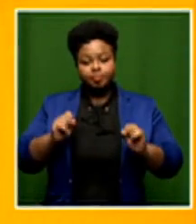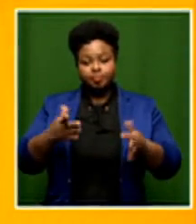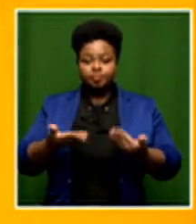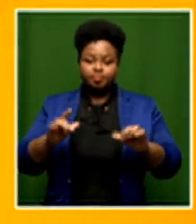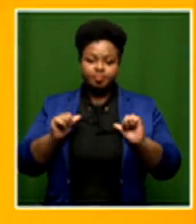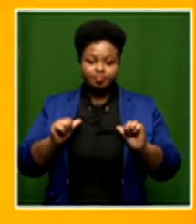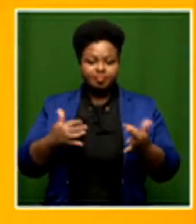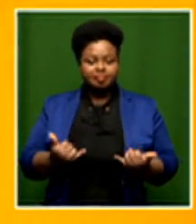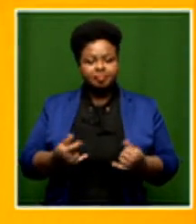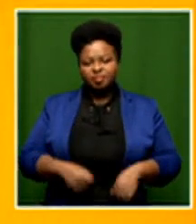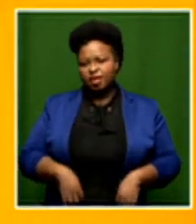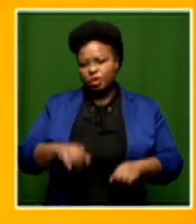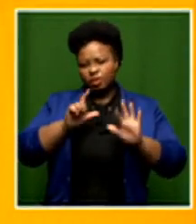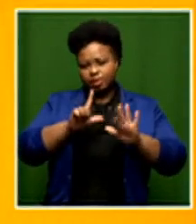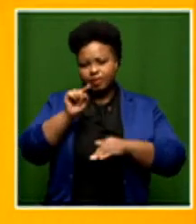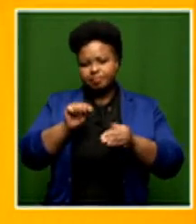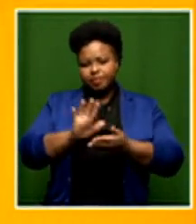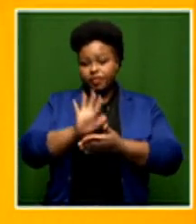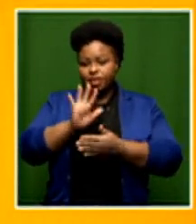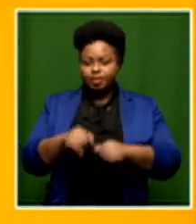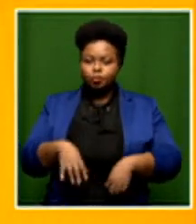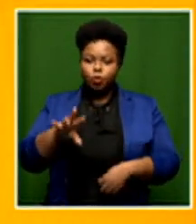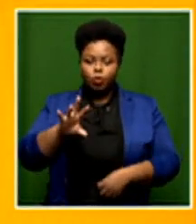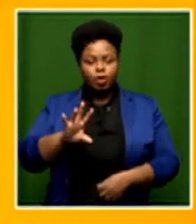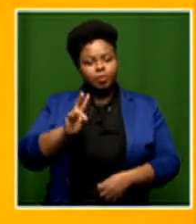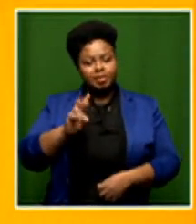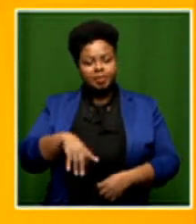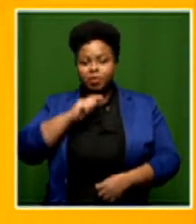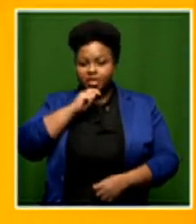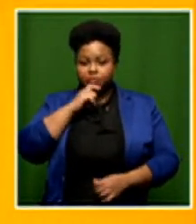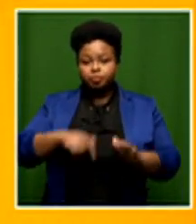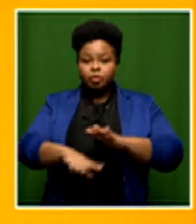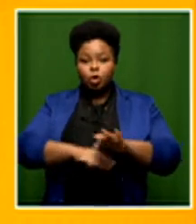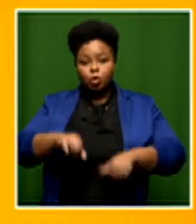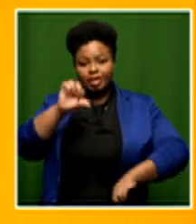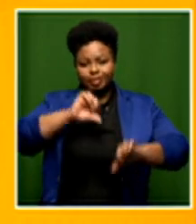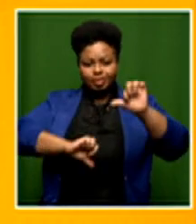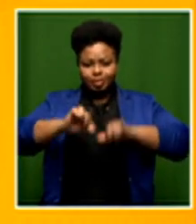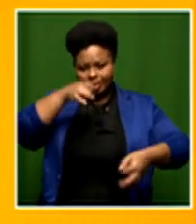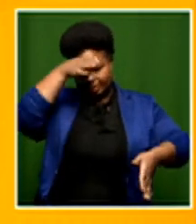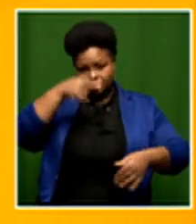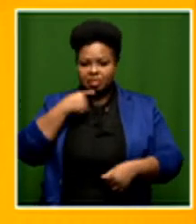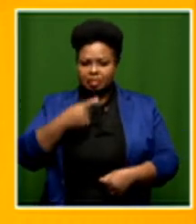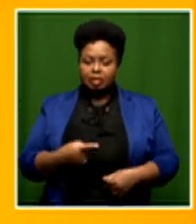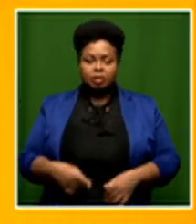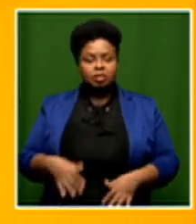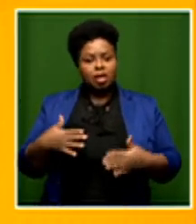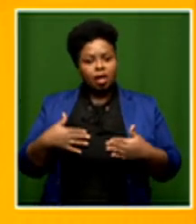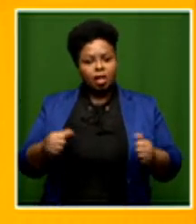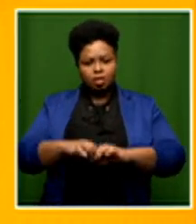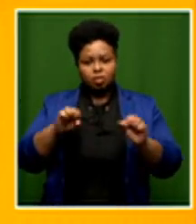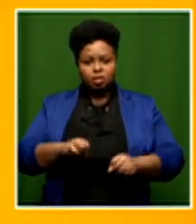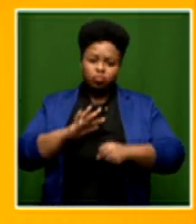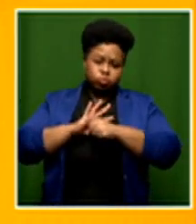Welcome back. Just after 7:15 here on this Wednesday morning, a local scientist says the country's health system will be under severe